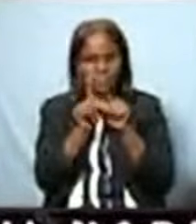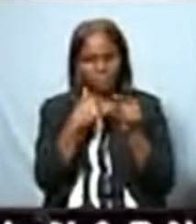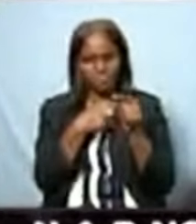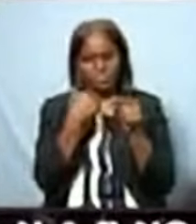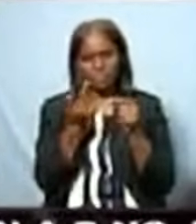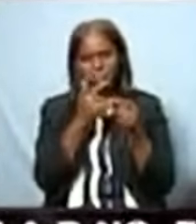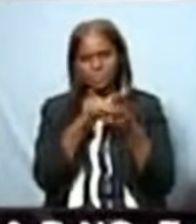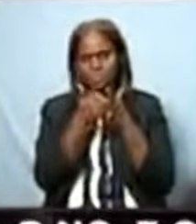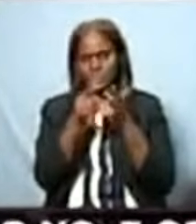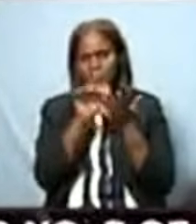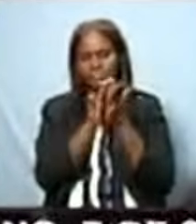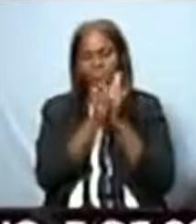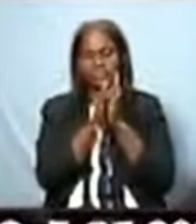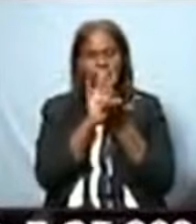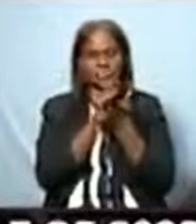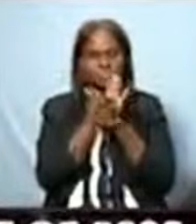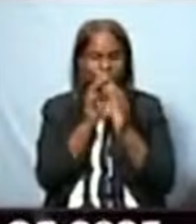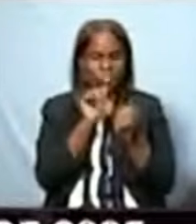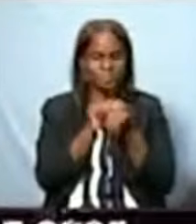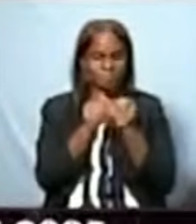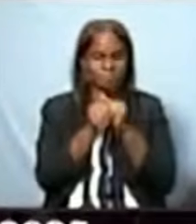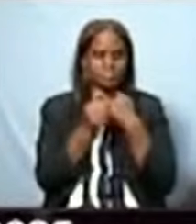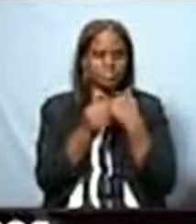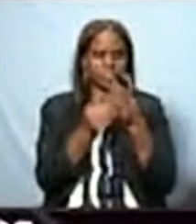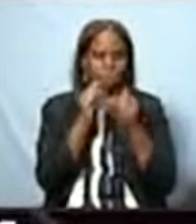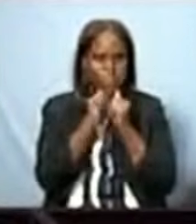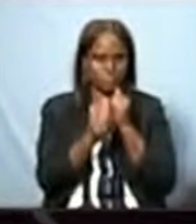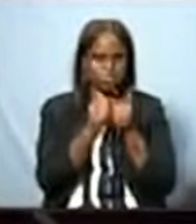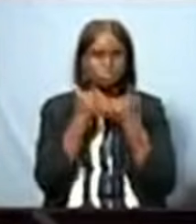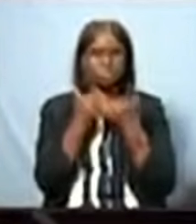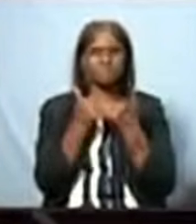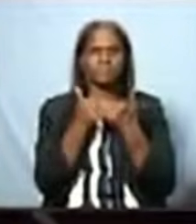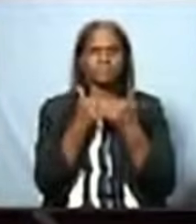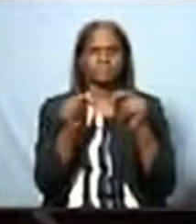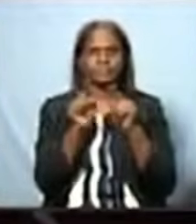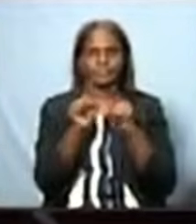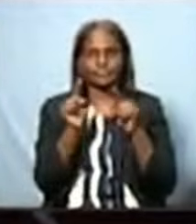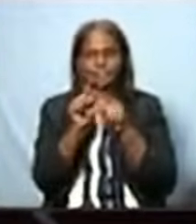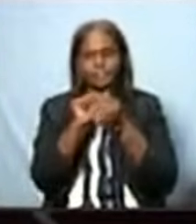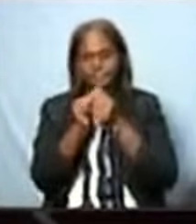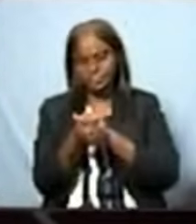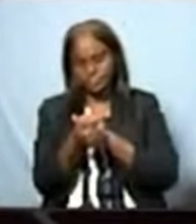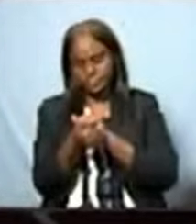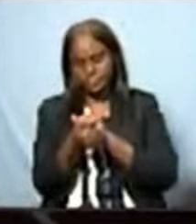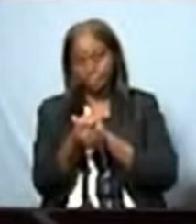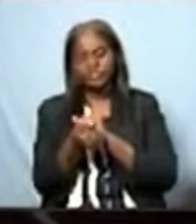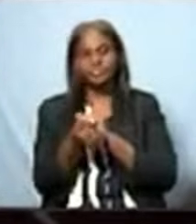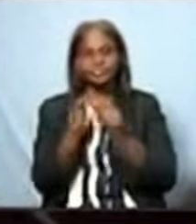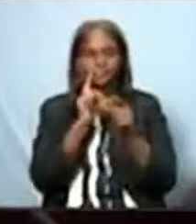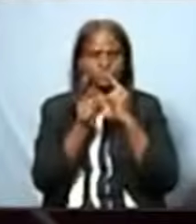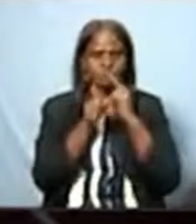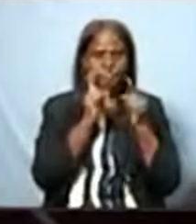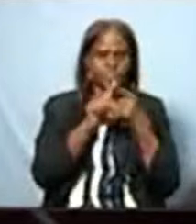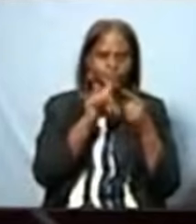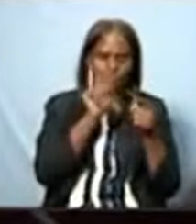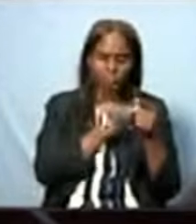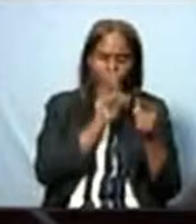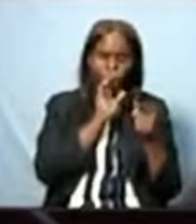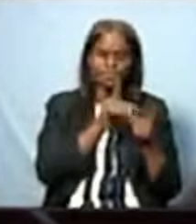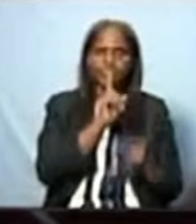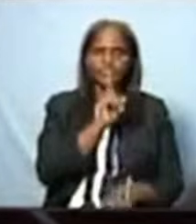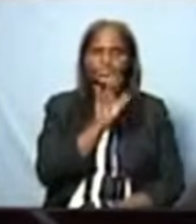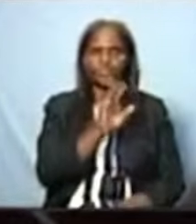this become a problem? It becomes a problem because the same amendments are speaking to a fact